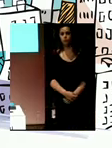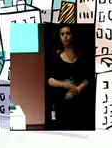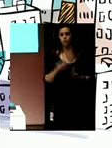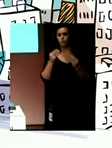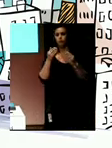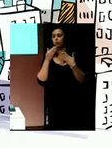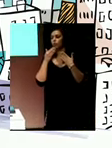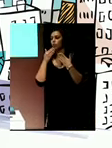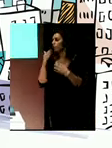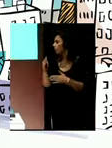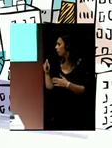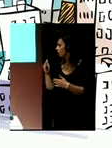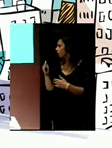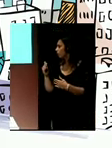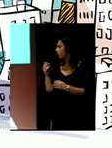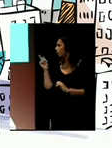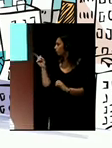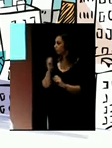Thank you, Francois.